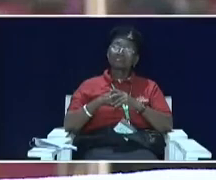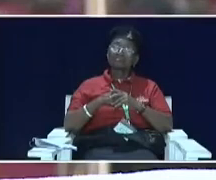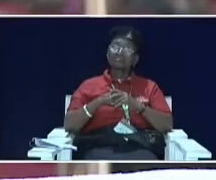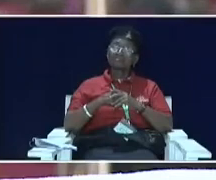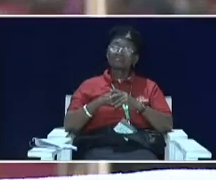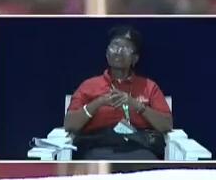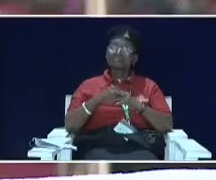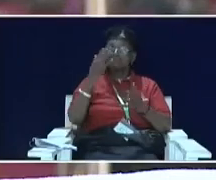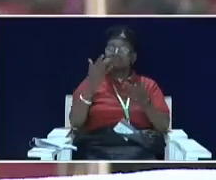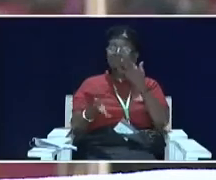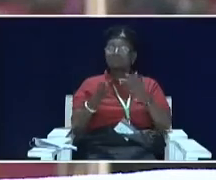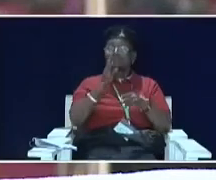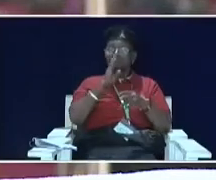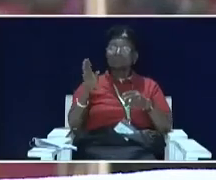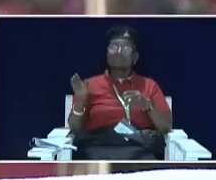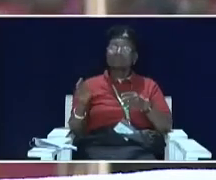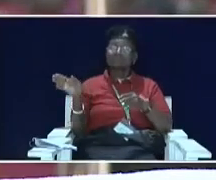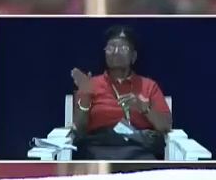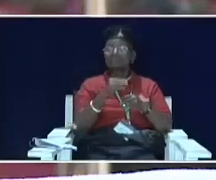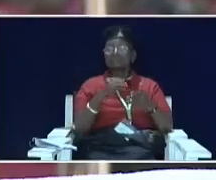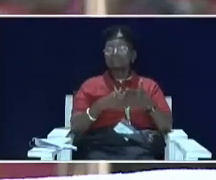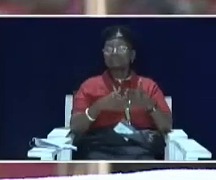Maybe your next prayer point will be,